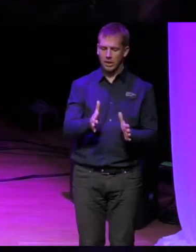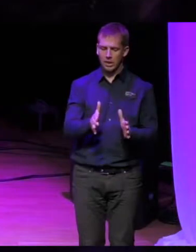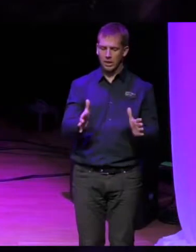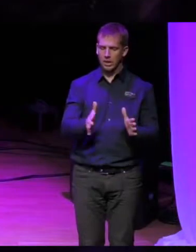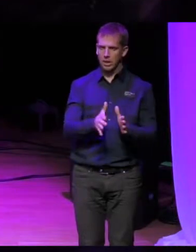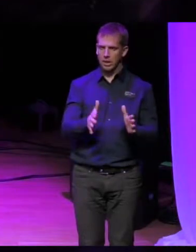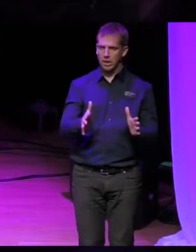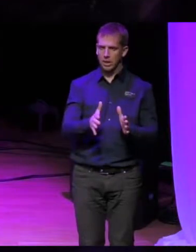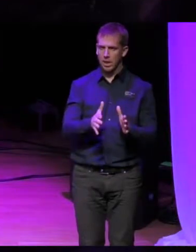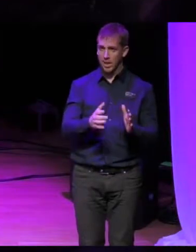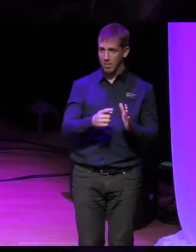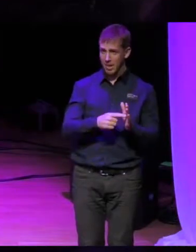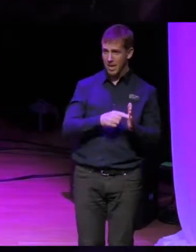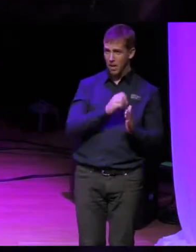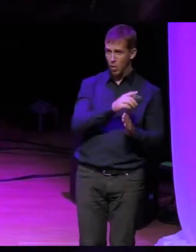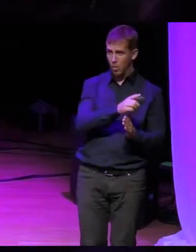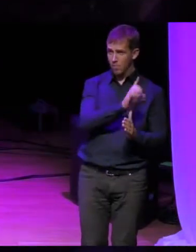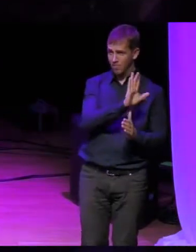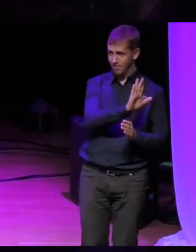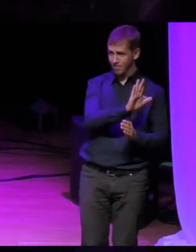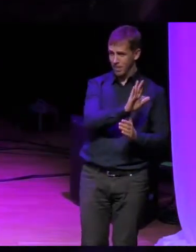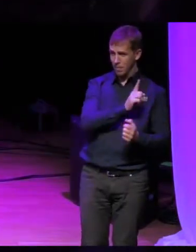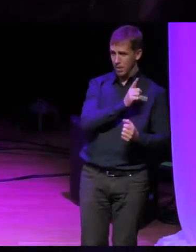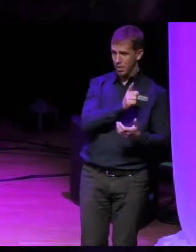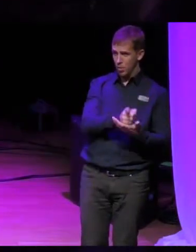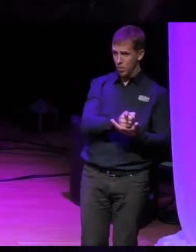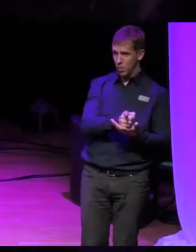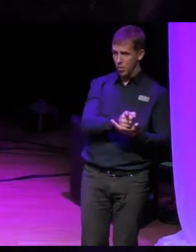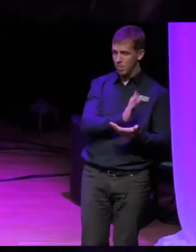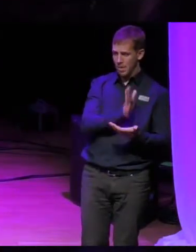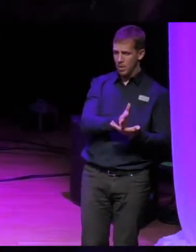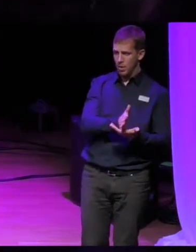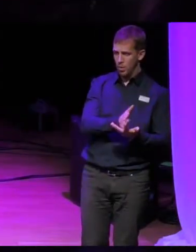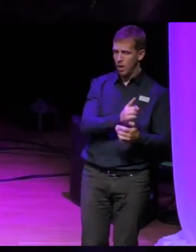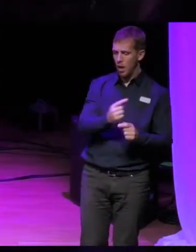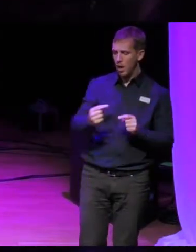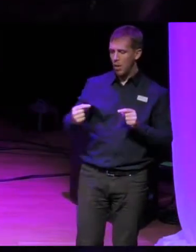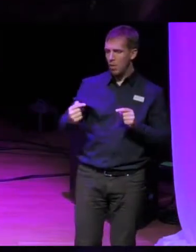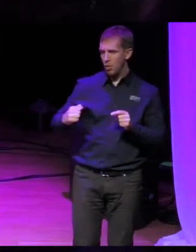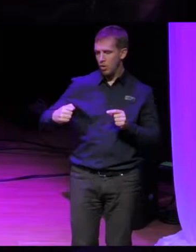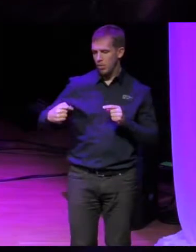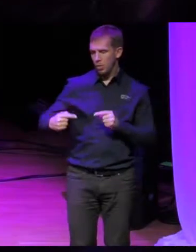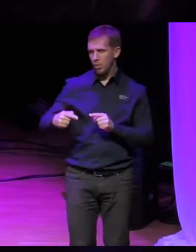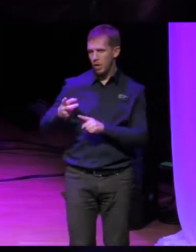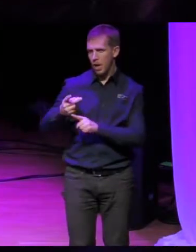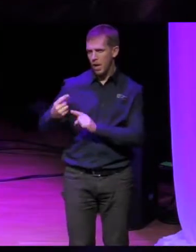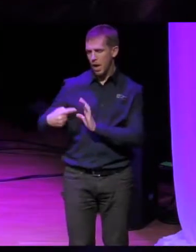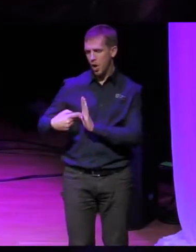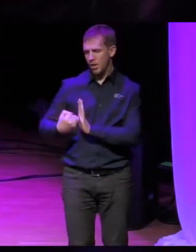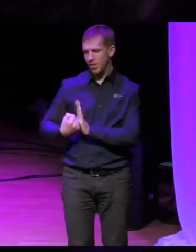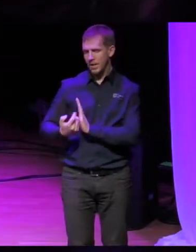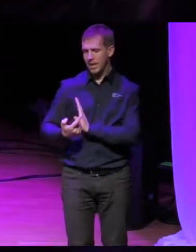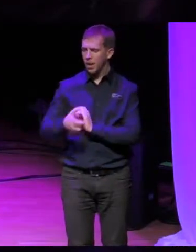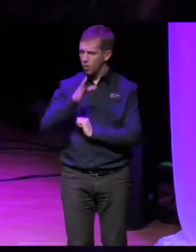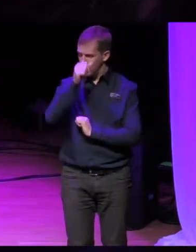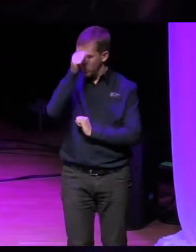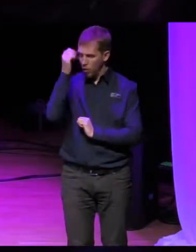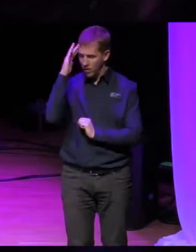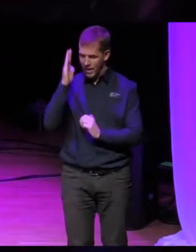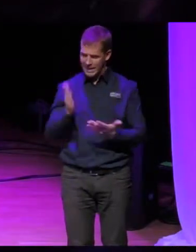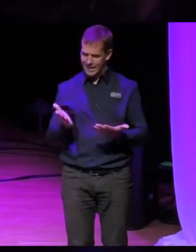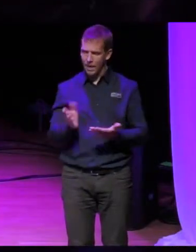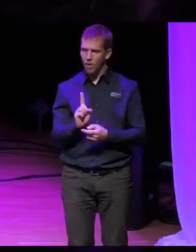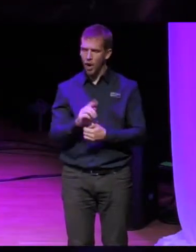is contradicting a law that Congress has passed, that's when you've got clear conflict. But in some cases, you have